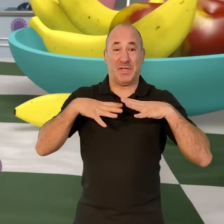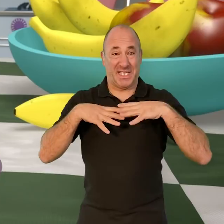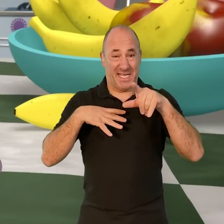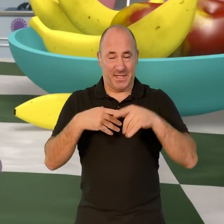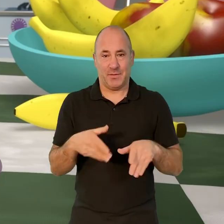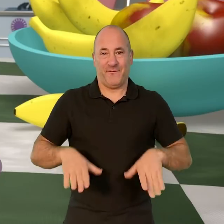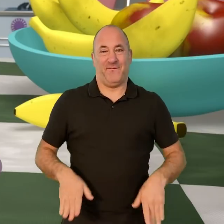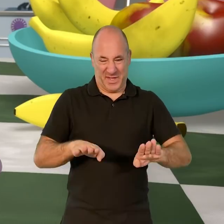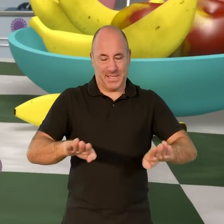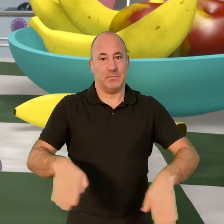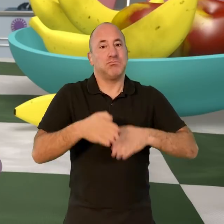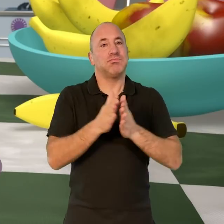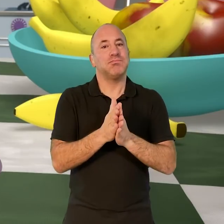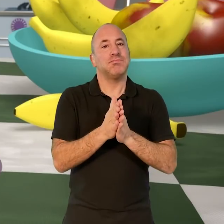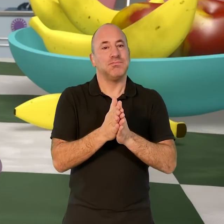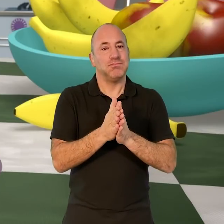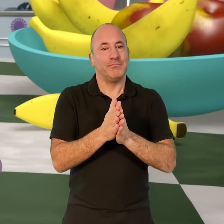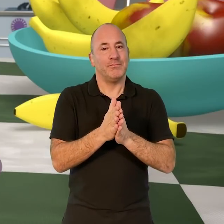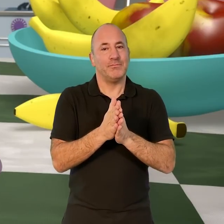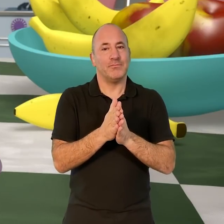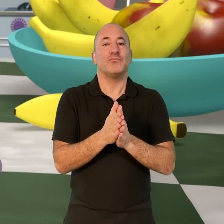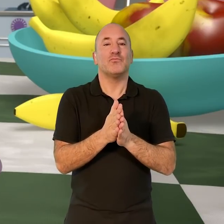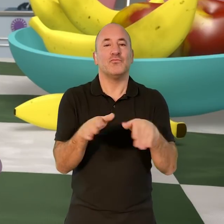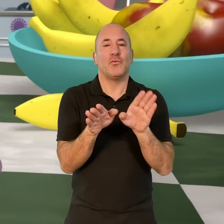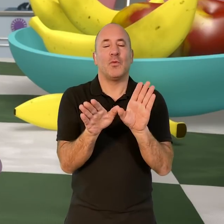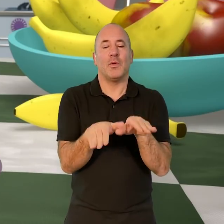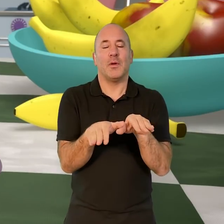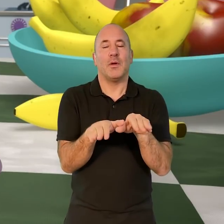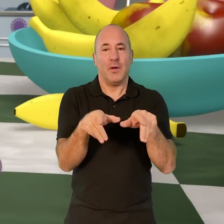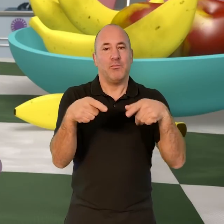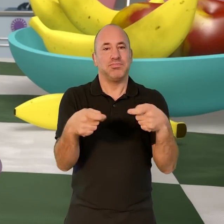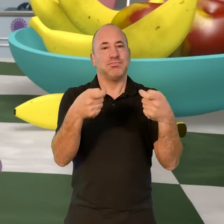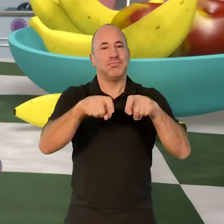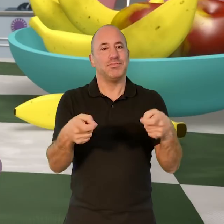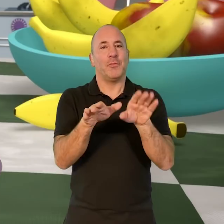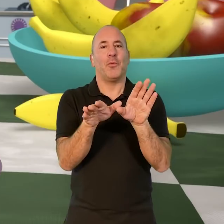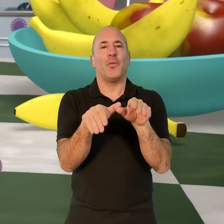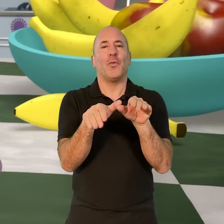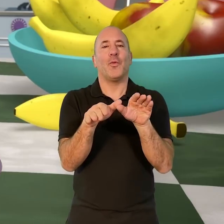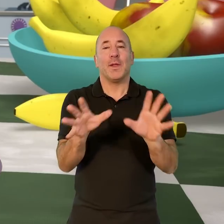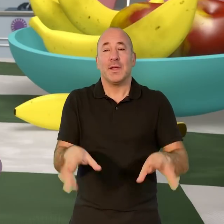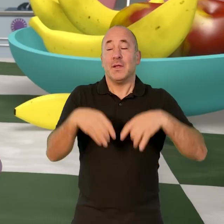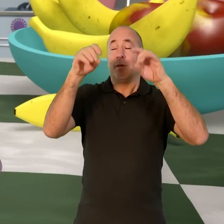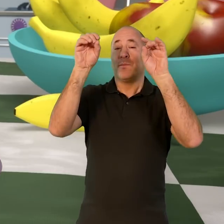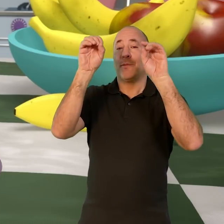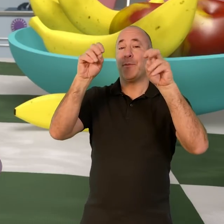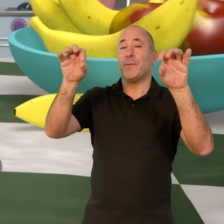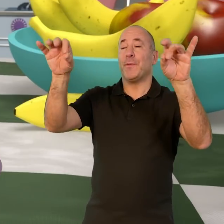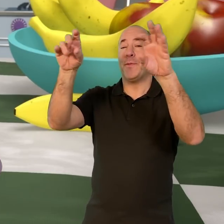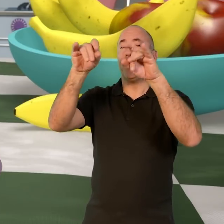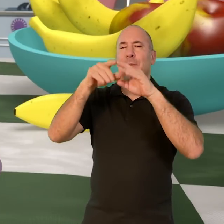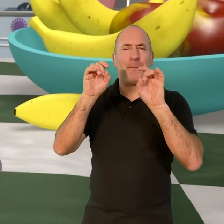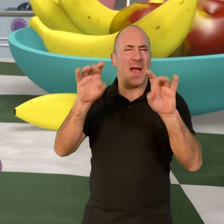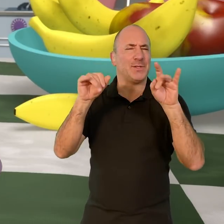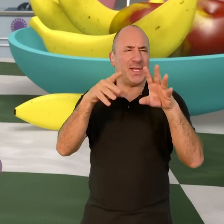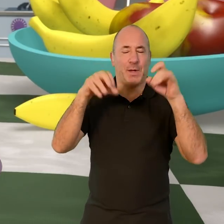ready. Joining the soles of your feet together, she flutters her butterfly wings and she sprinkles Betsy with